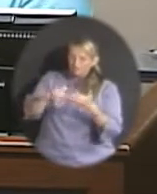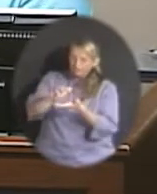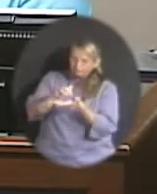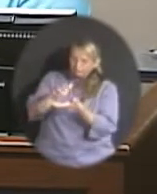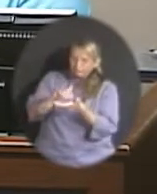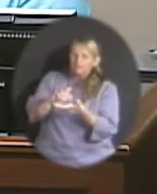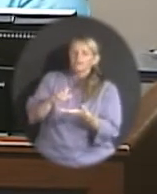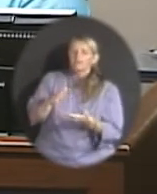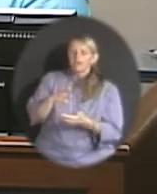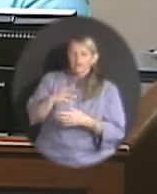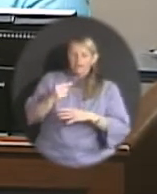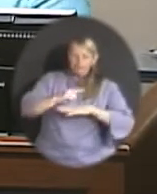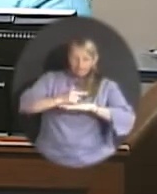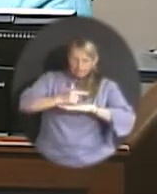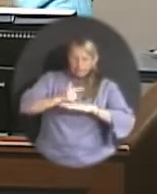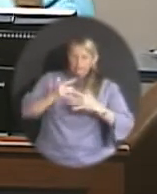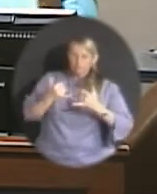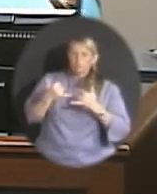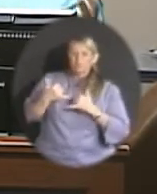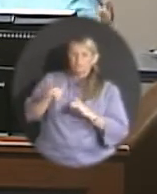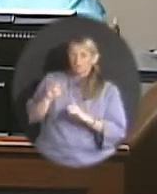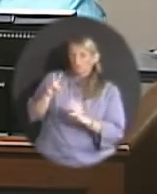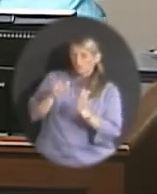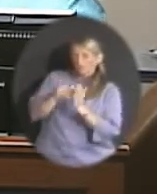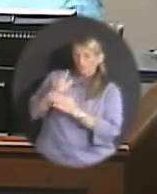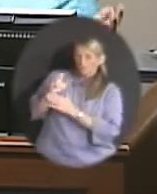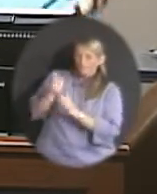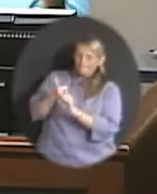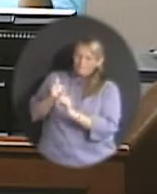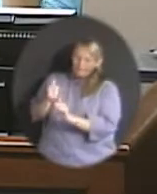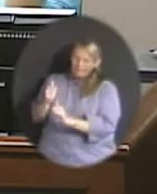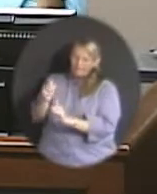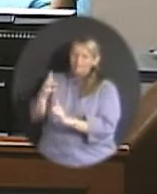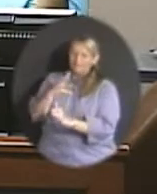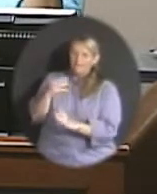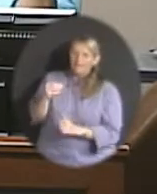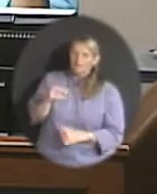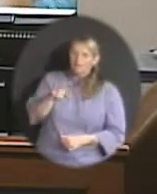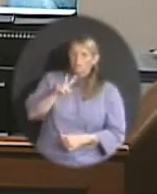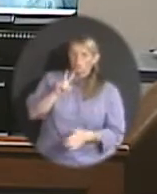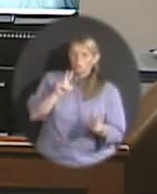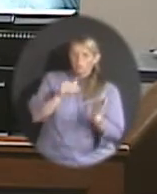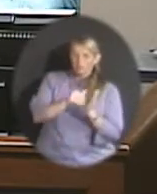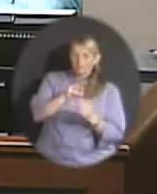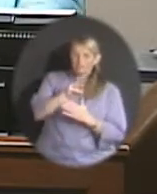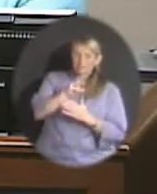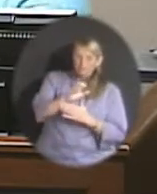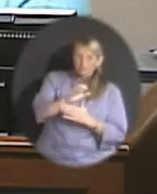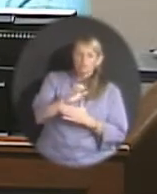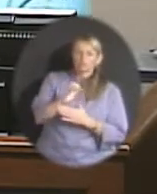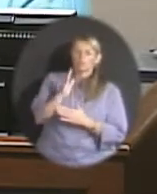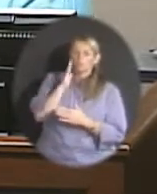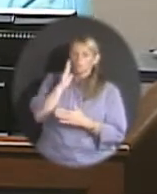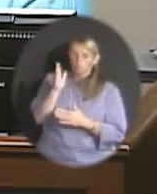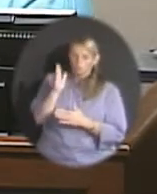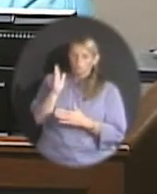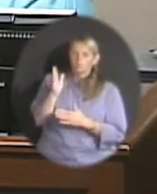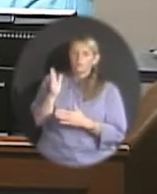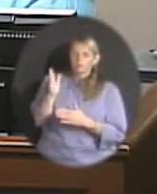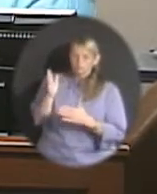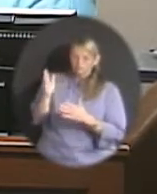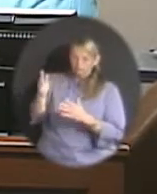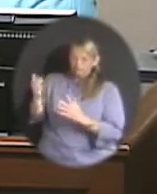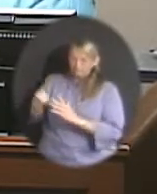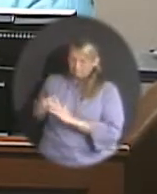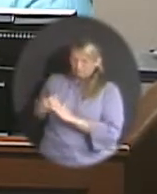still about 2,300 behind, and keep in mind that another 2,600 are going to come in to